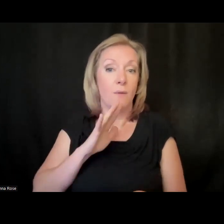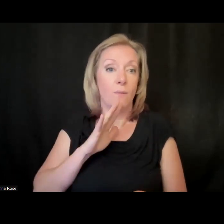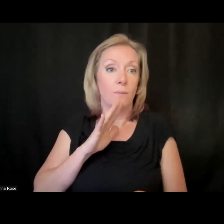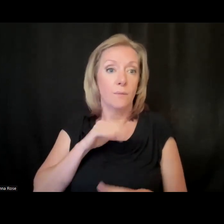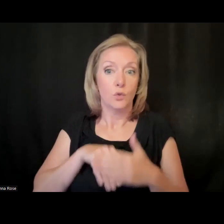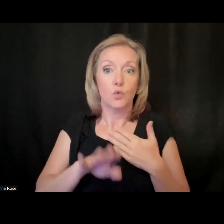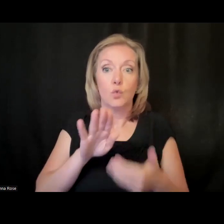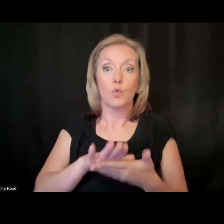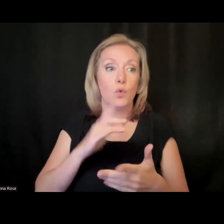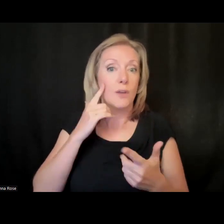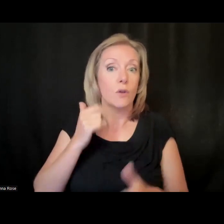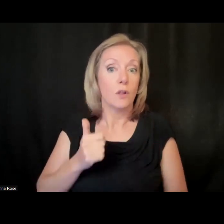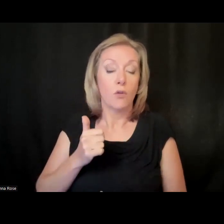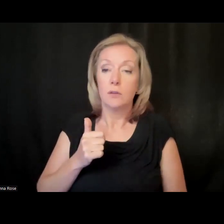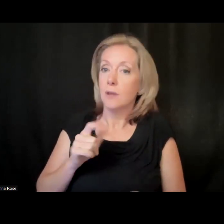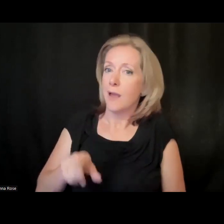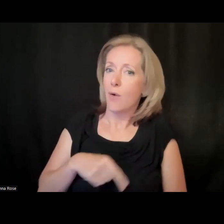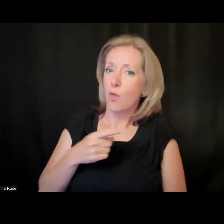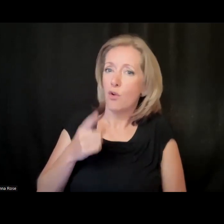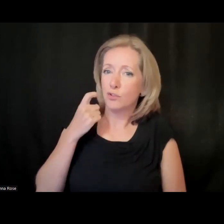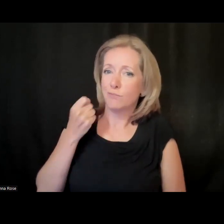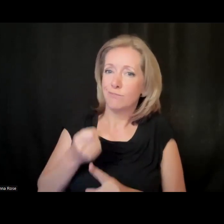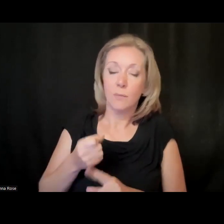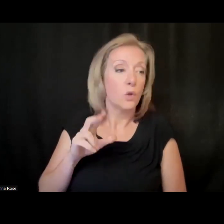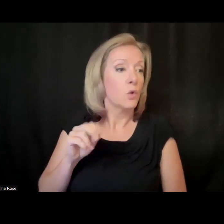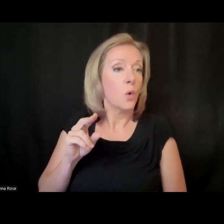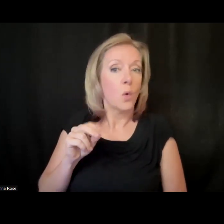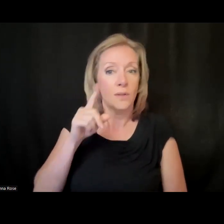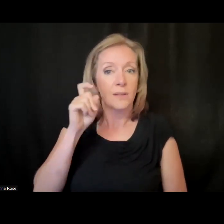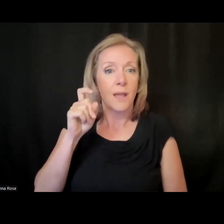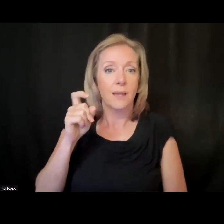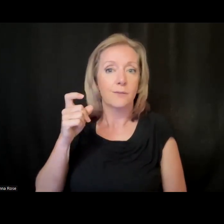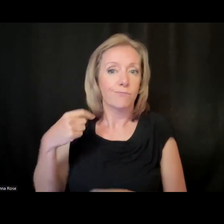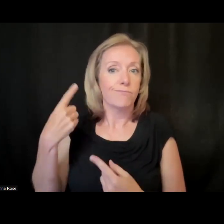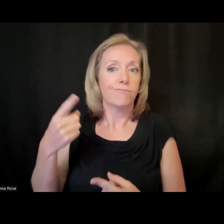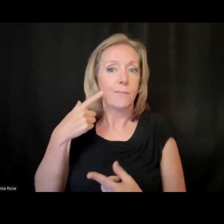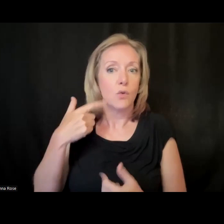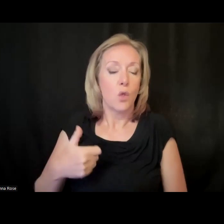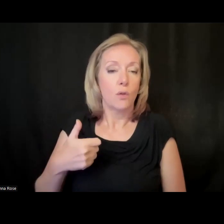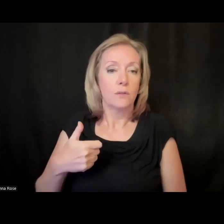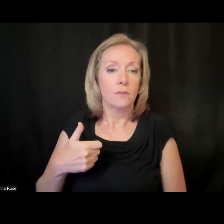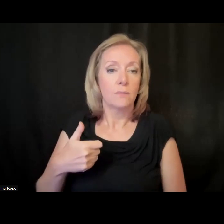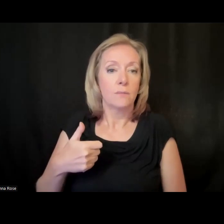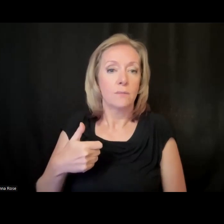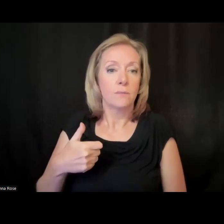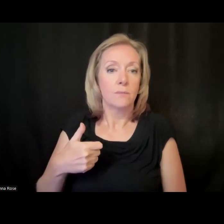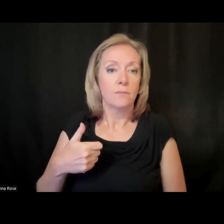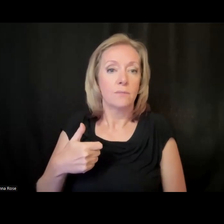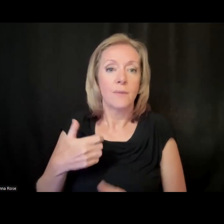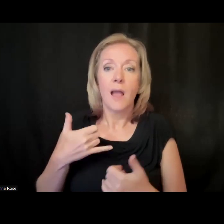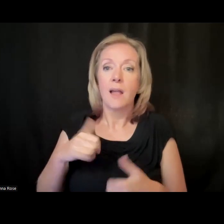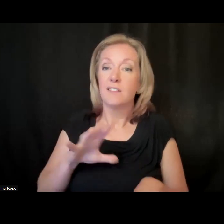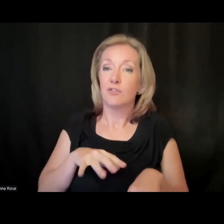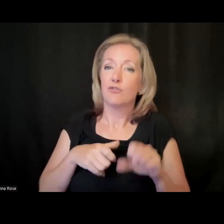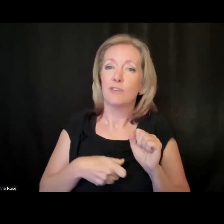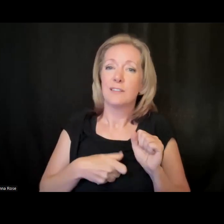how long did he have something that just caused it? They're like, no, they think he's always had it. And I will tell you, I still grieve the